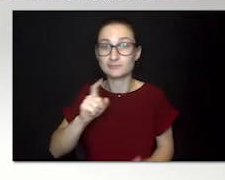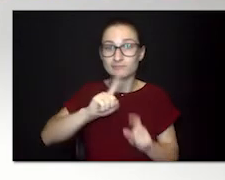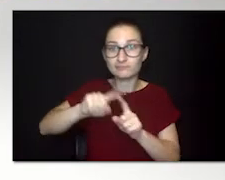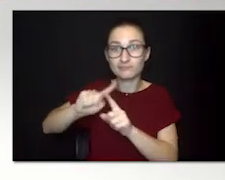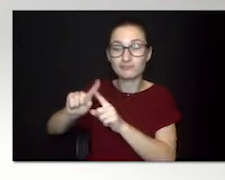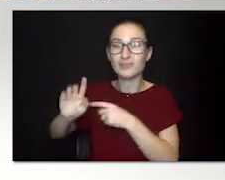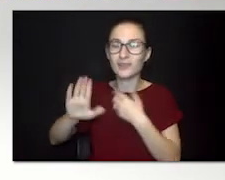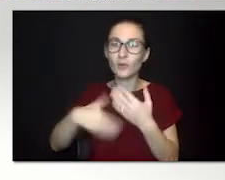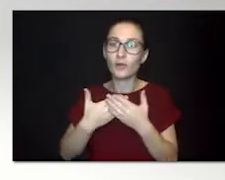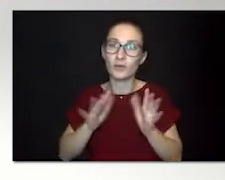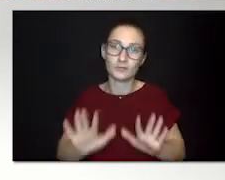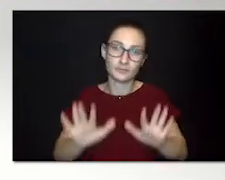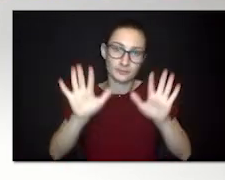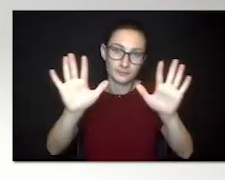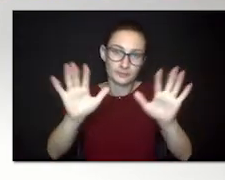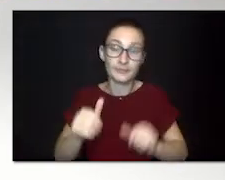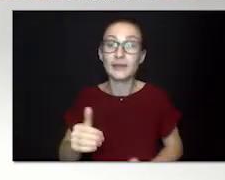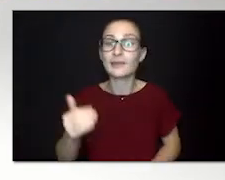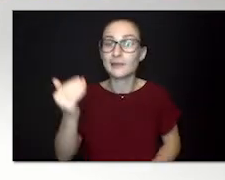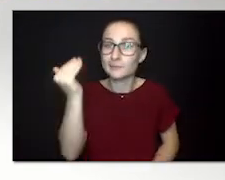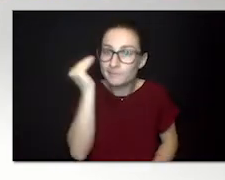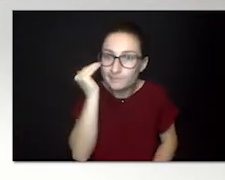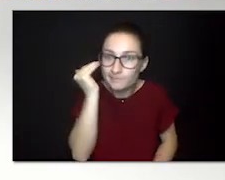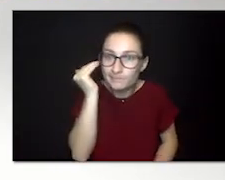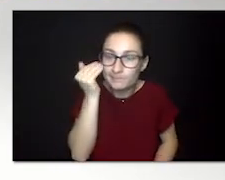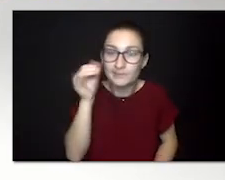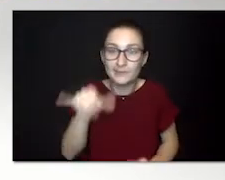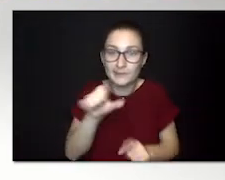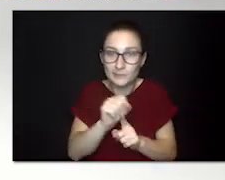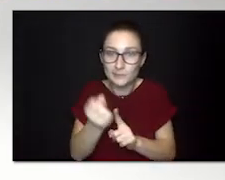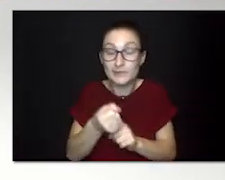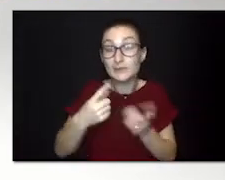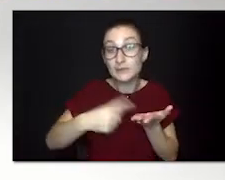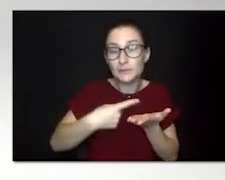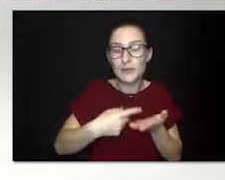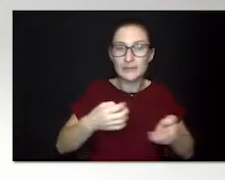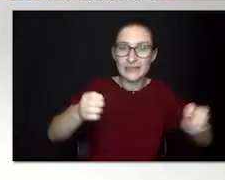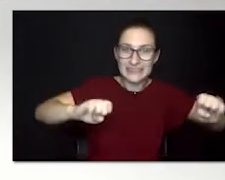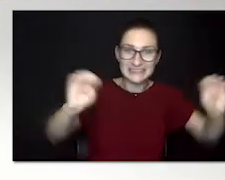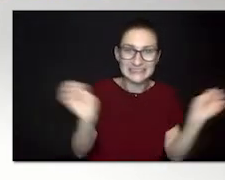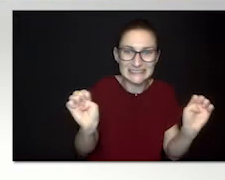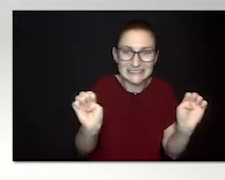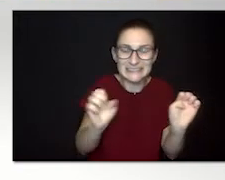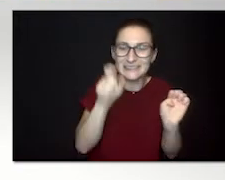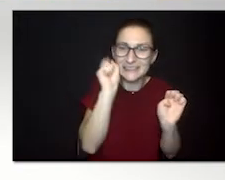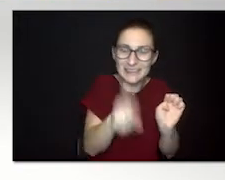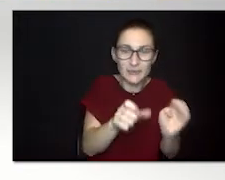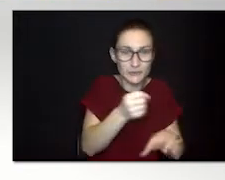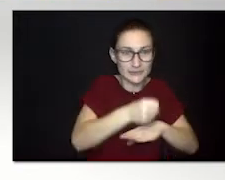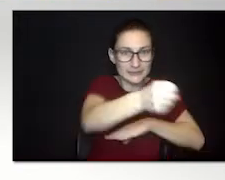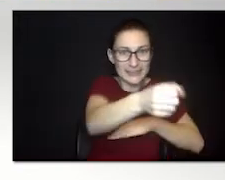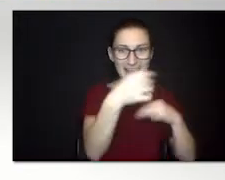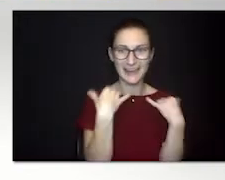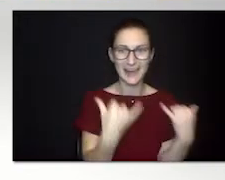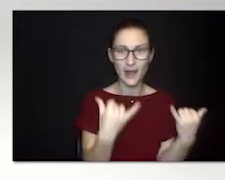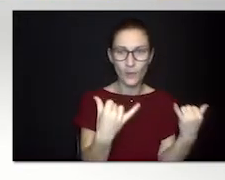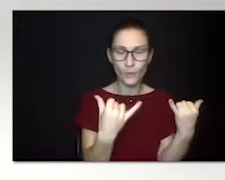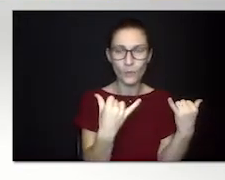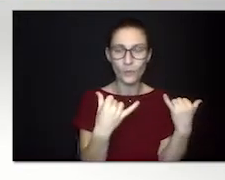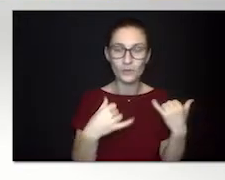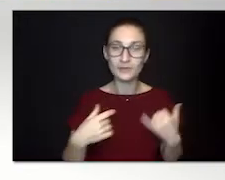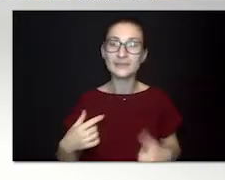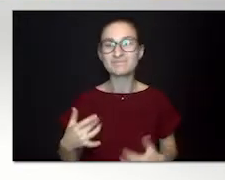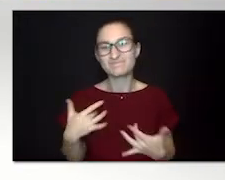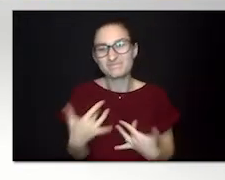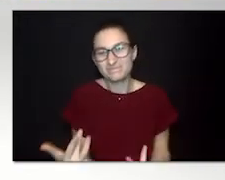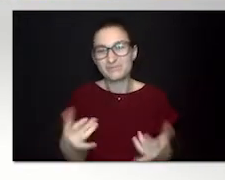aware of these situations and how kind of that there are some situations where it's very urgent for someone to be appointed. So we can